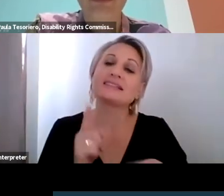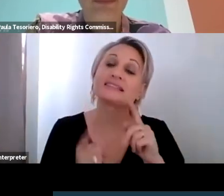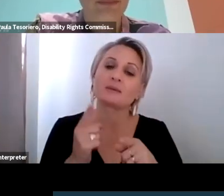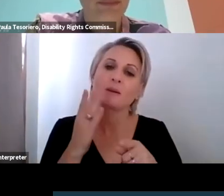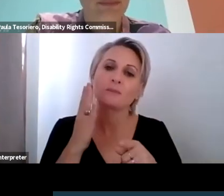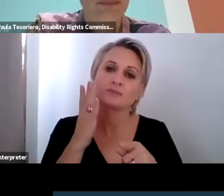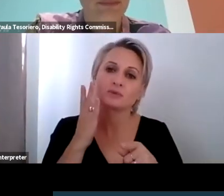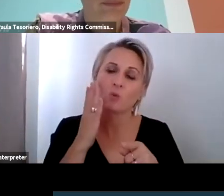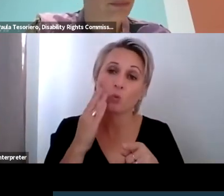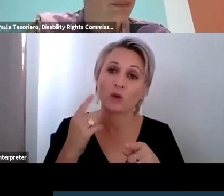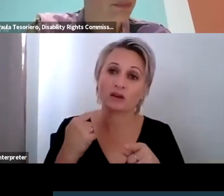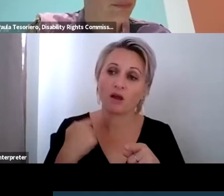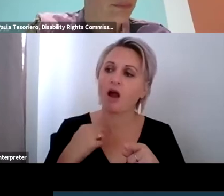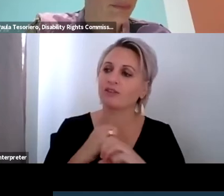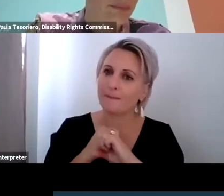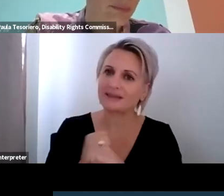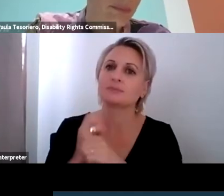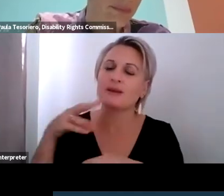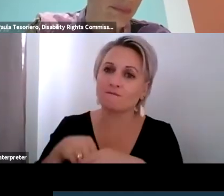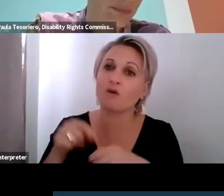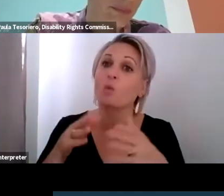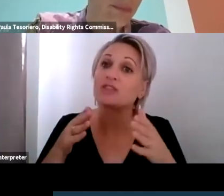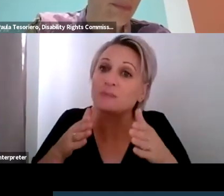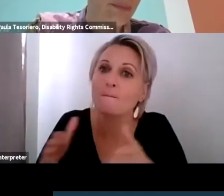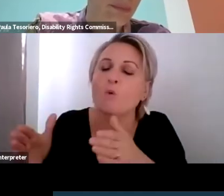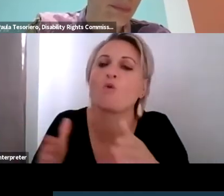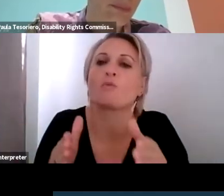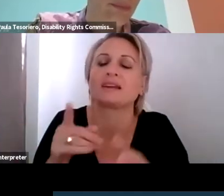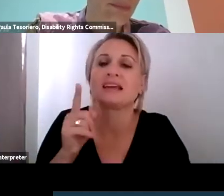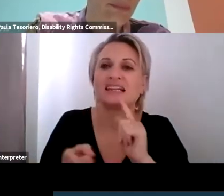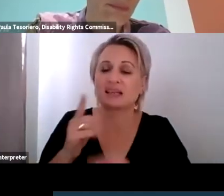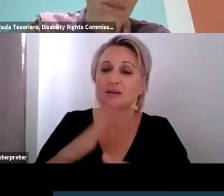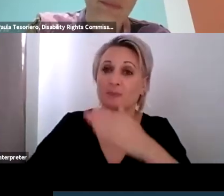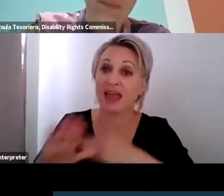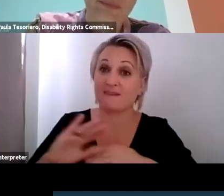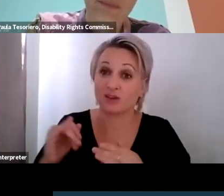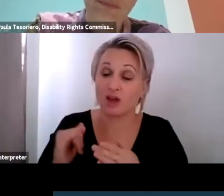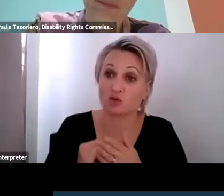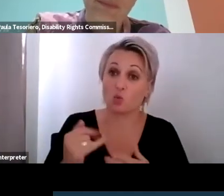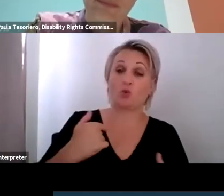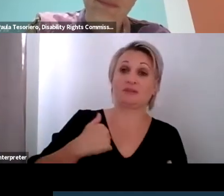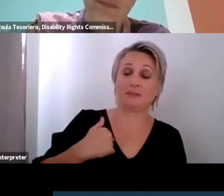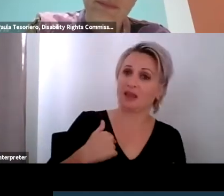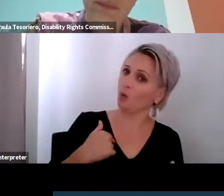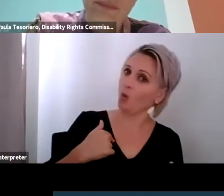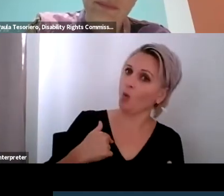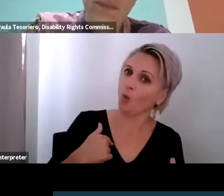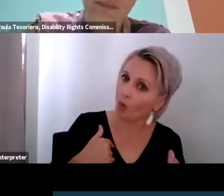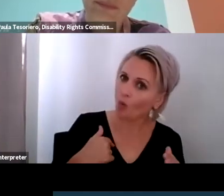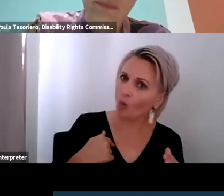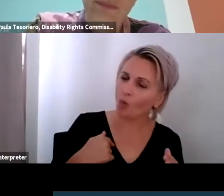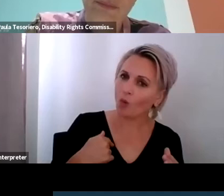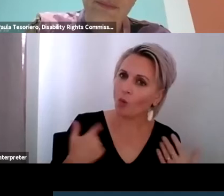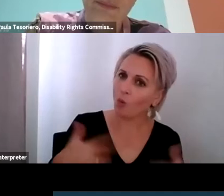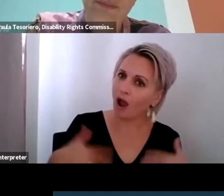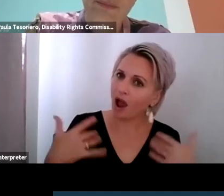in this movement, that in some ways the behaviour towards me occasionally has been really reflective